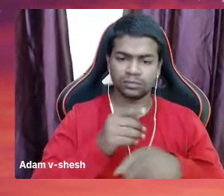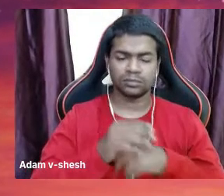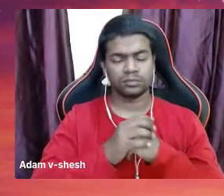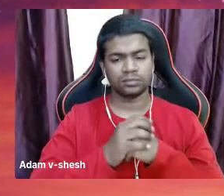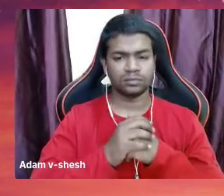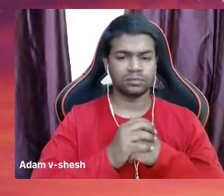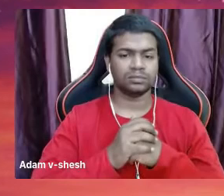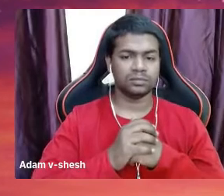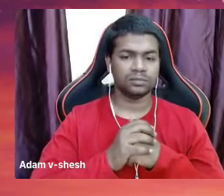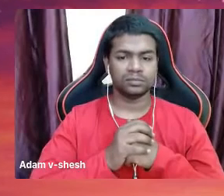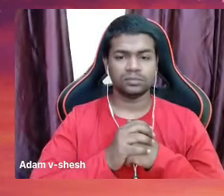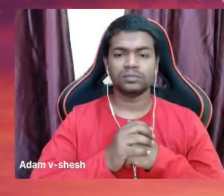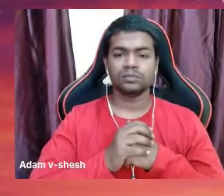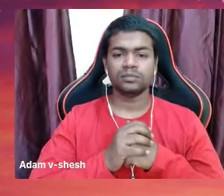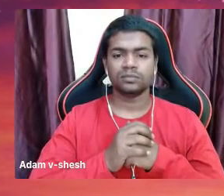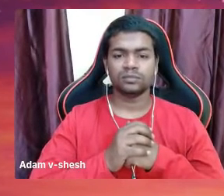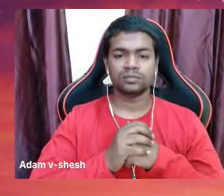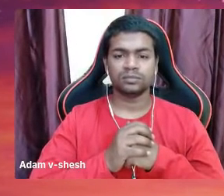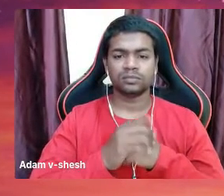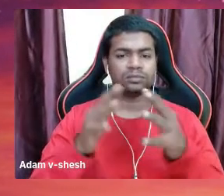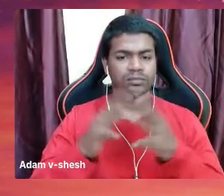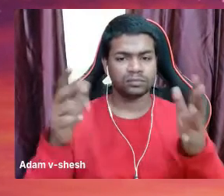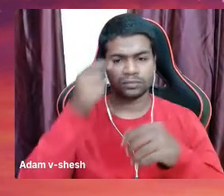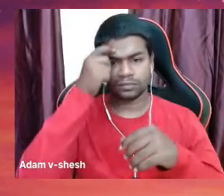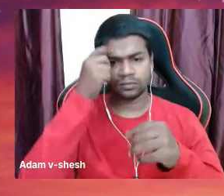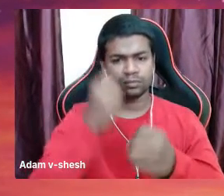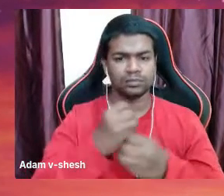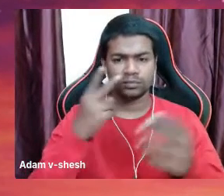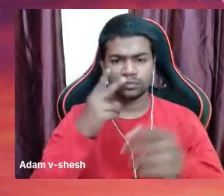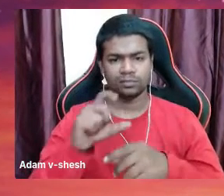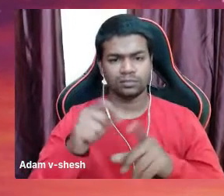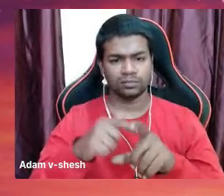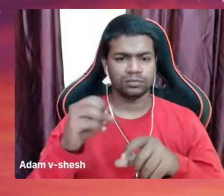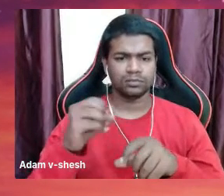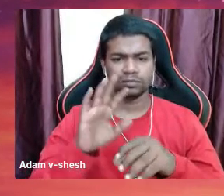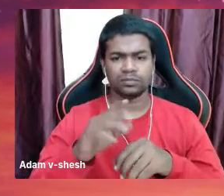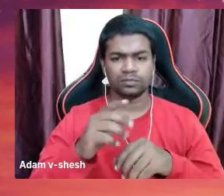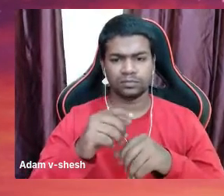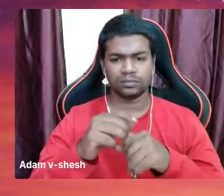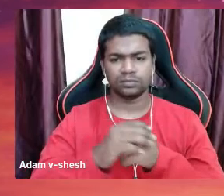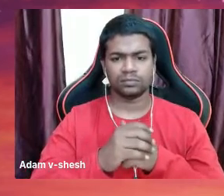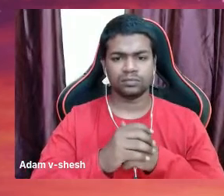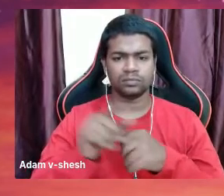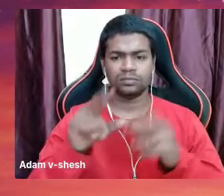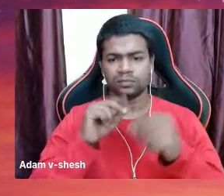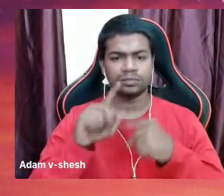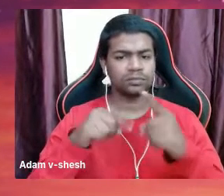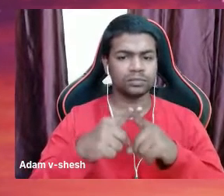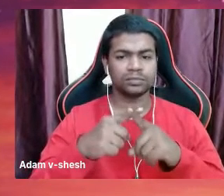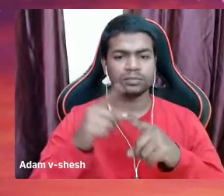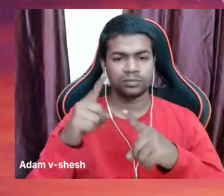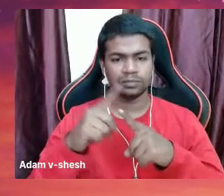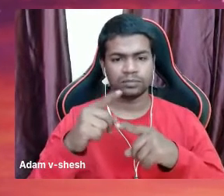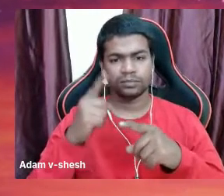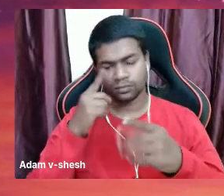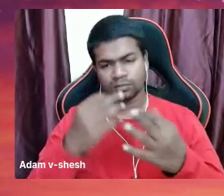the biggest problem that most CEOs or anyone really you talk to will talk to you about is talent,